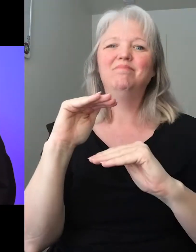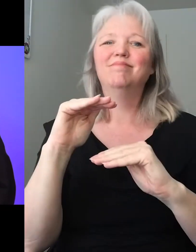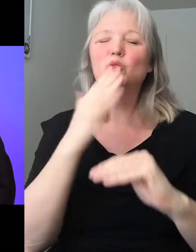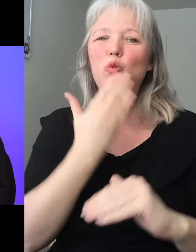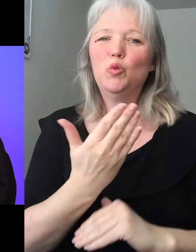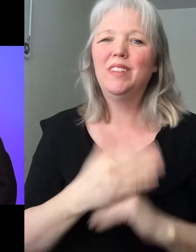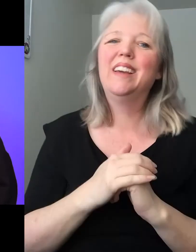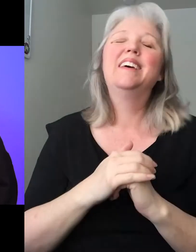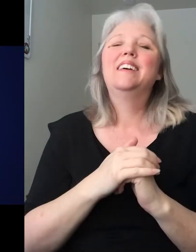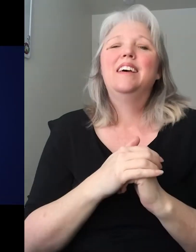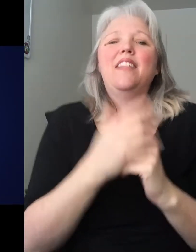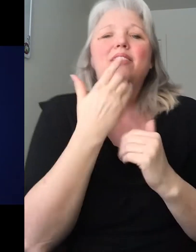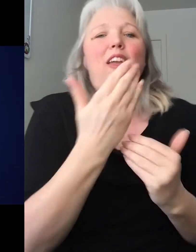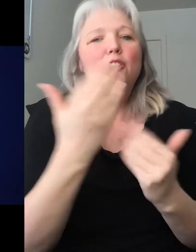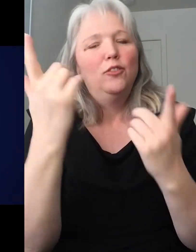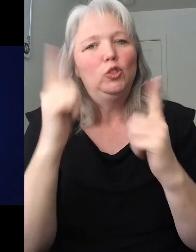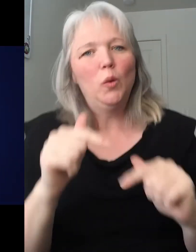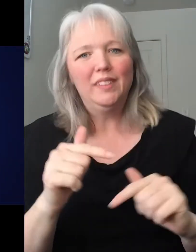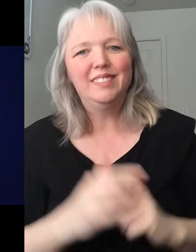again for joining. Let's get to the service.